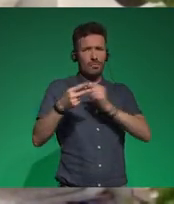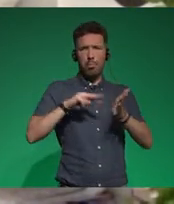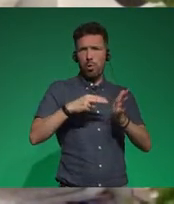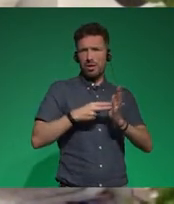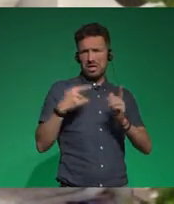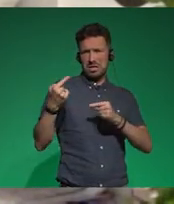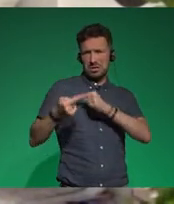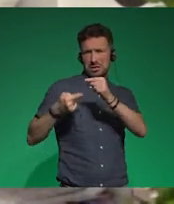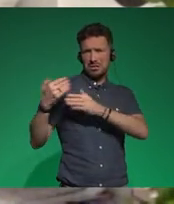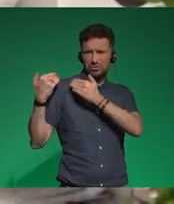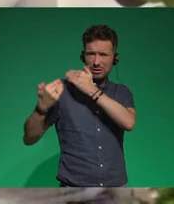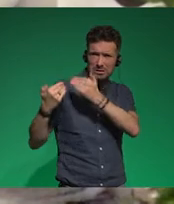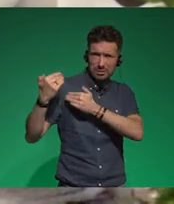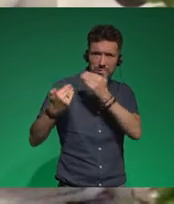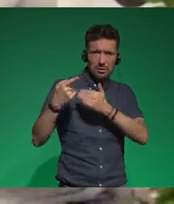sustainability